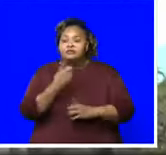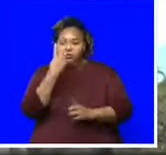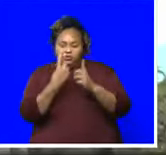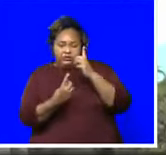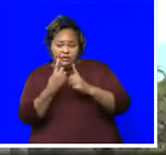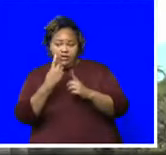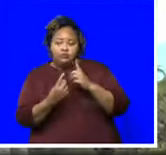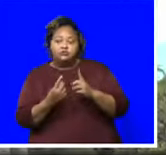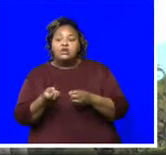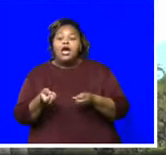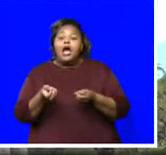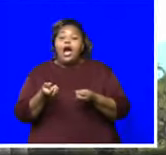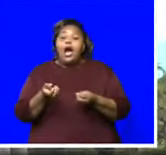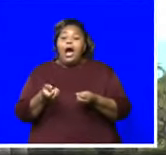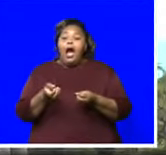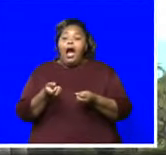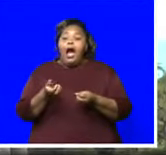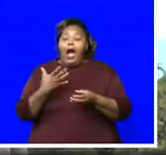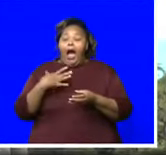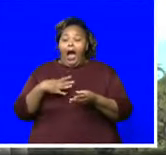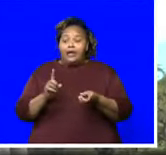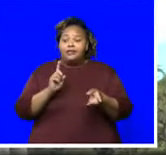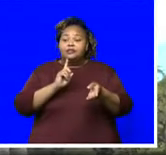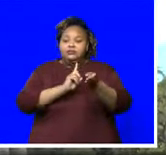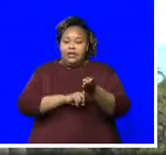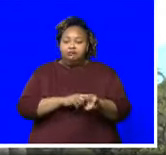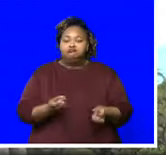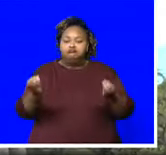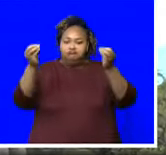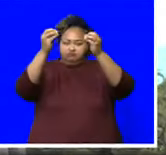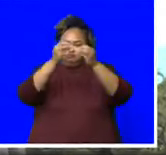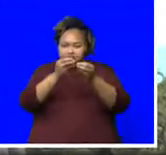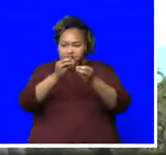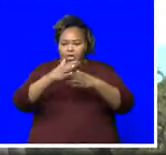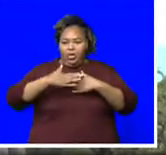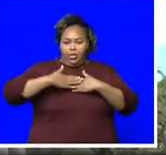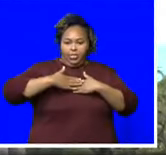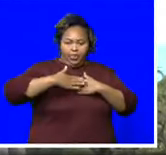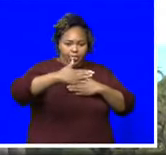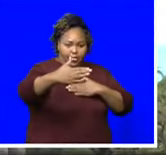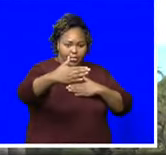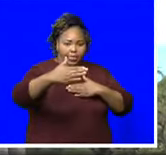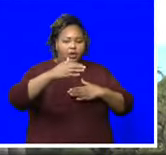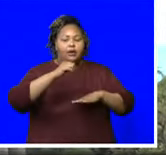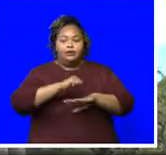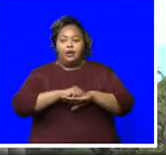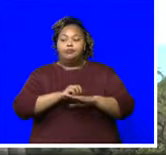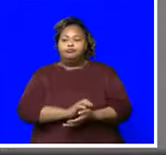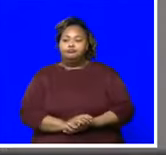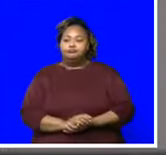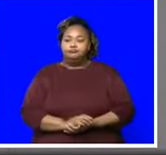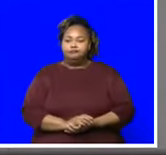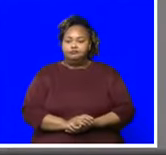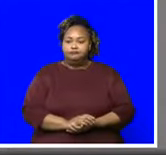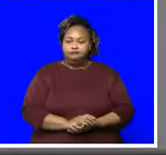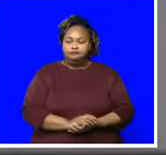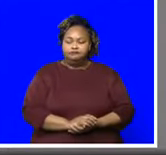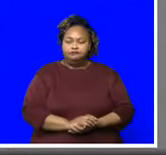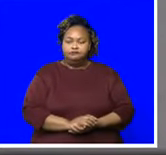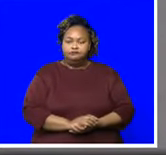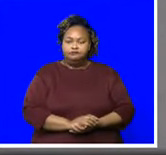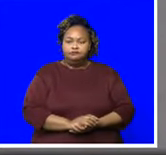leselulini le deal lena ke ithi kusho ukuthi uma ulungenela lo hlelo so ubhadele